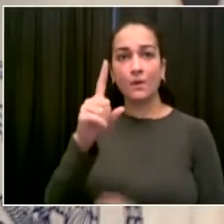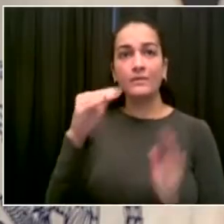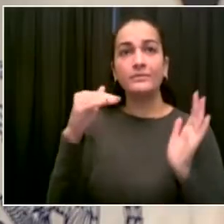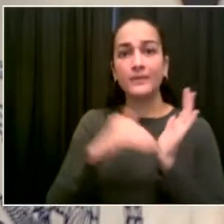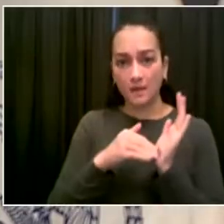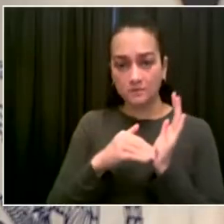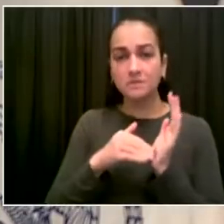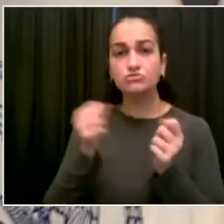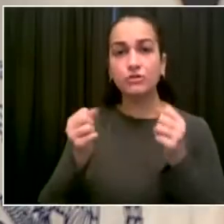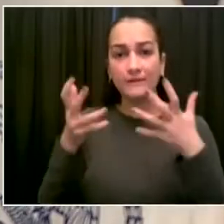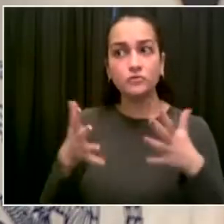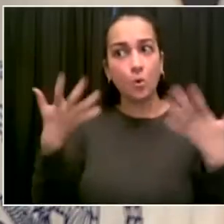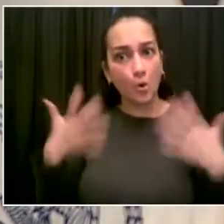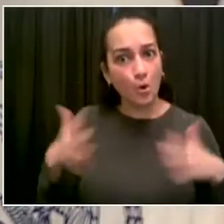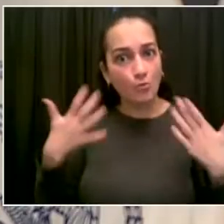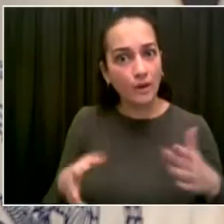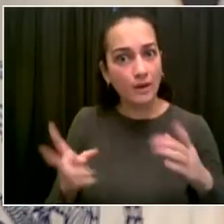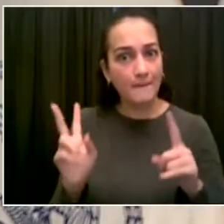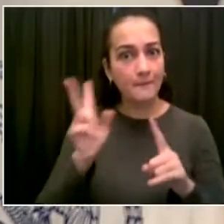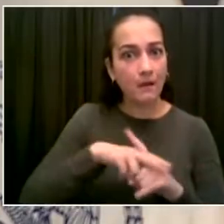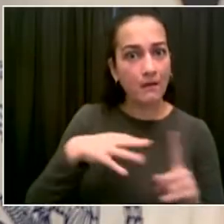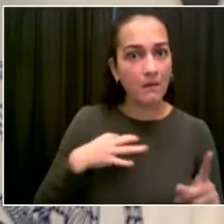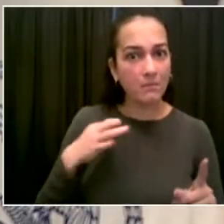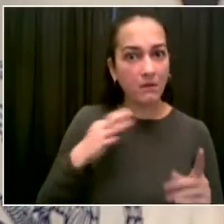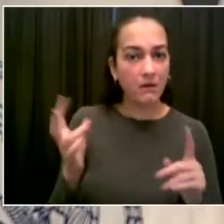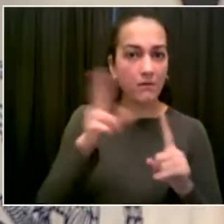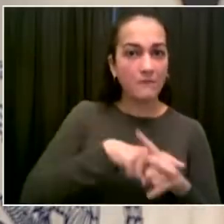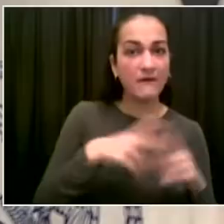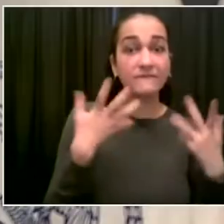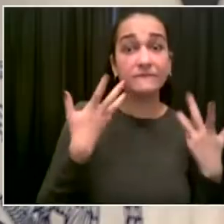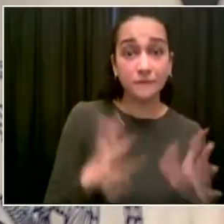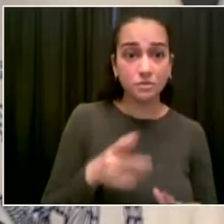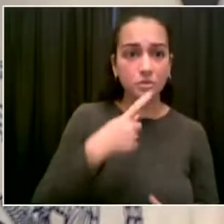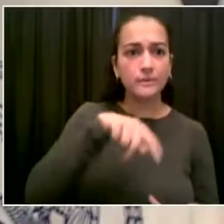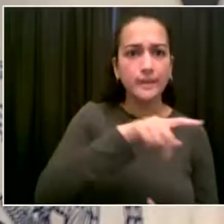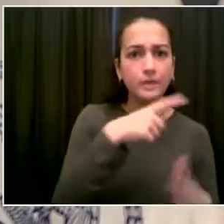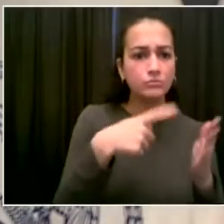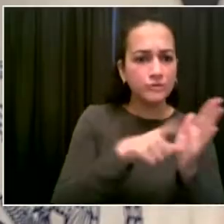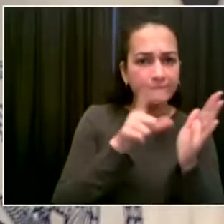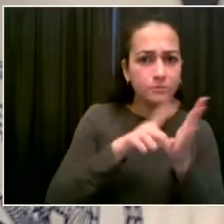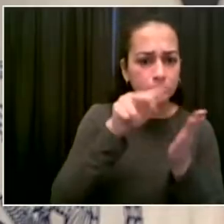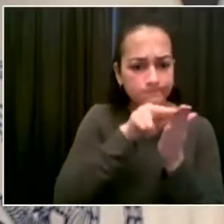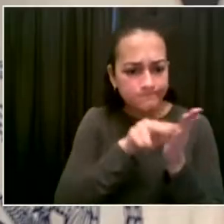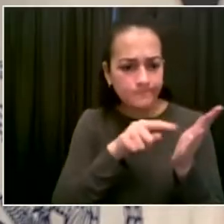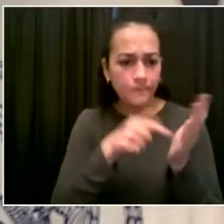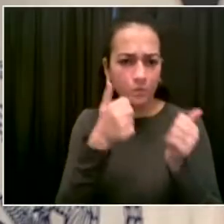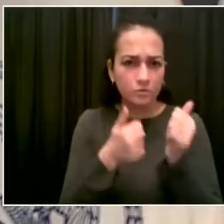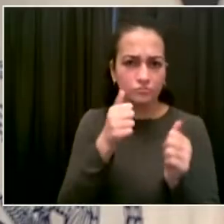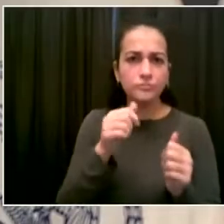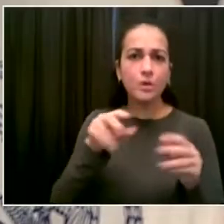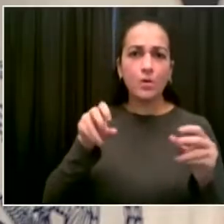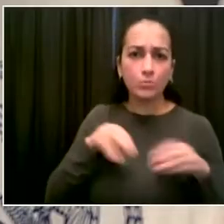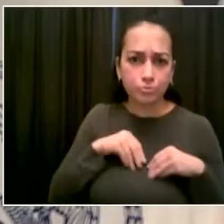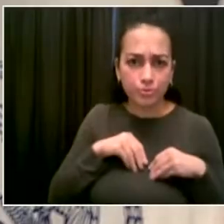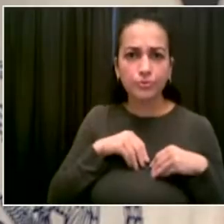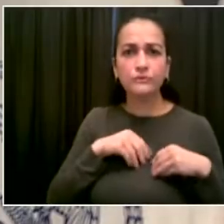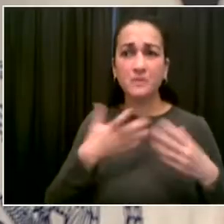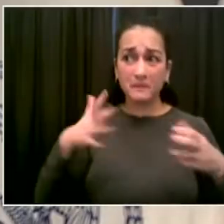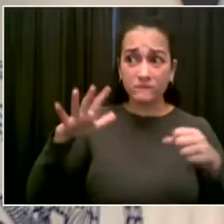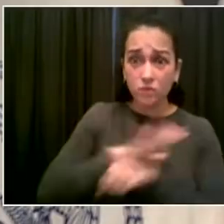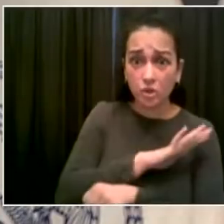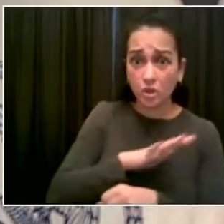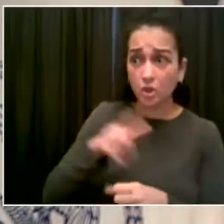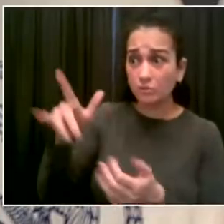we do a full bailout? We cannot. We've been really clear about that. That's hundreds of millions of dollars, and it has a lot of other